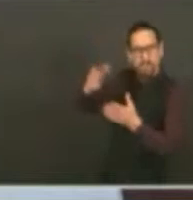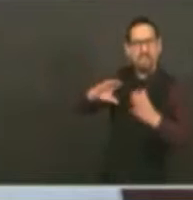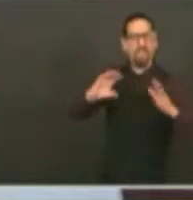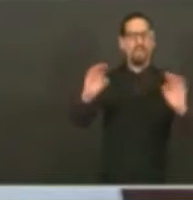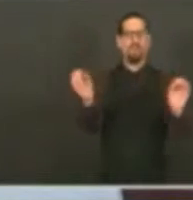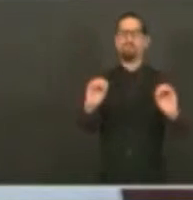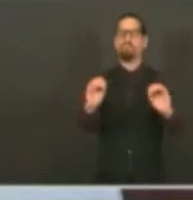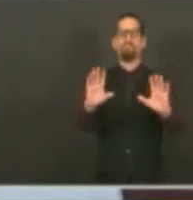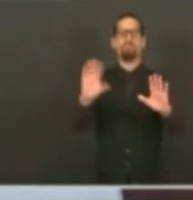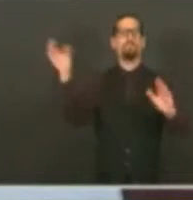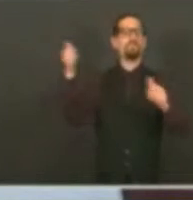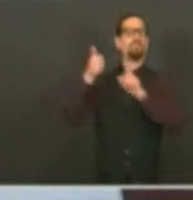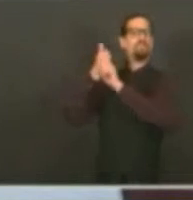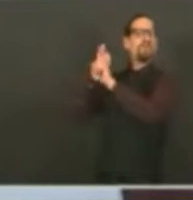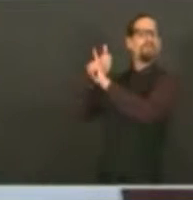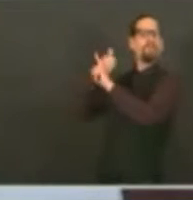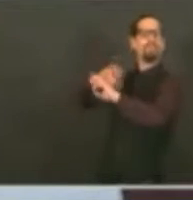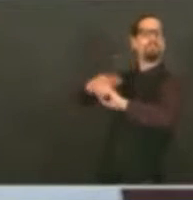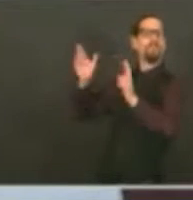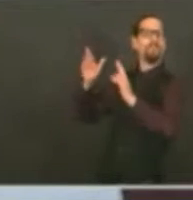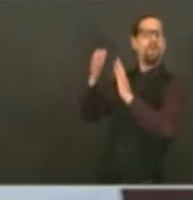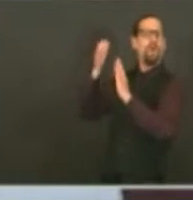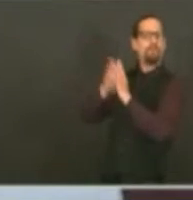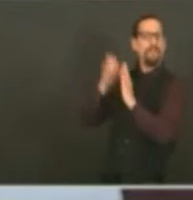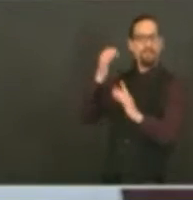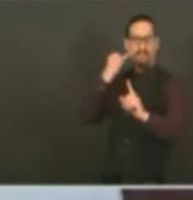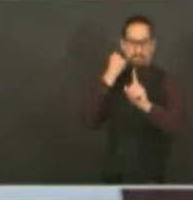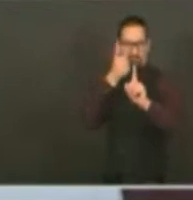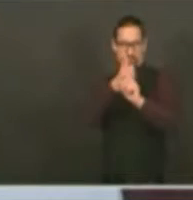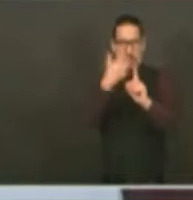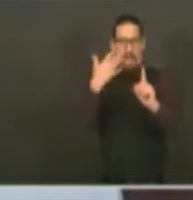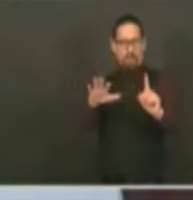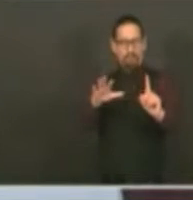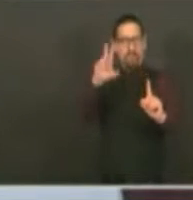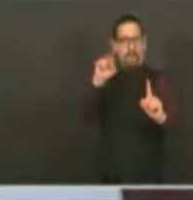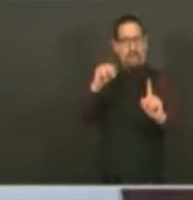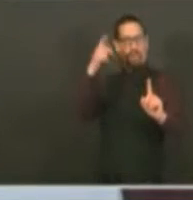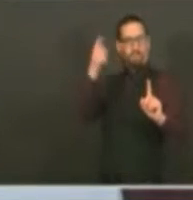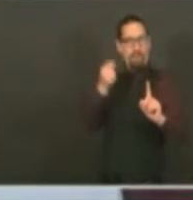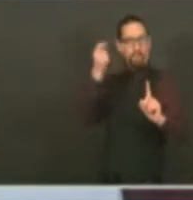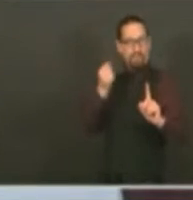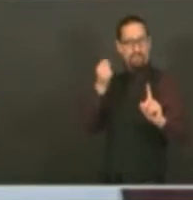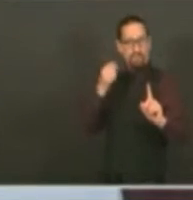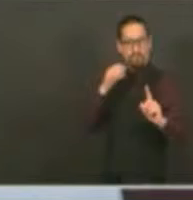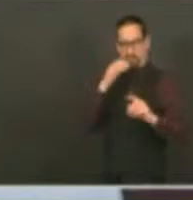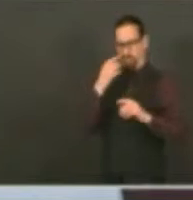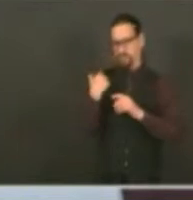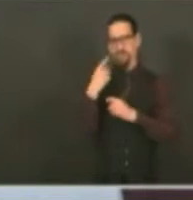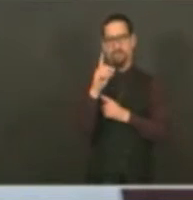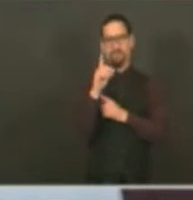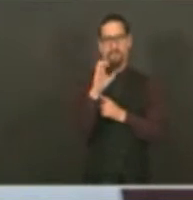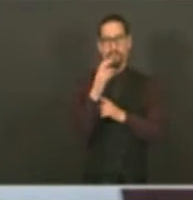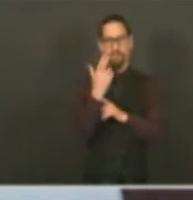for unemployment the week of December 13th will automatically get an extra $200.